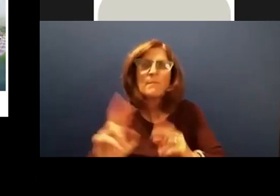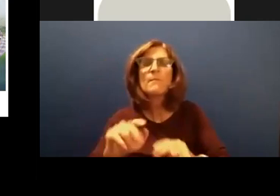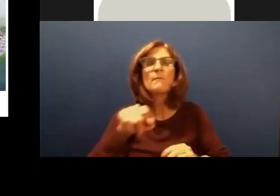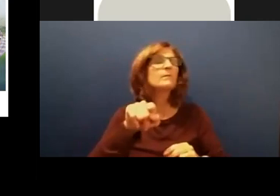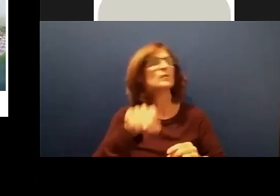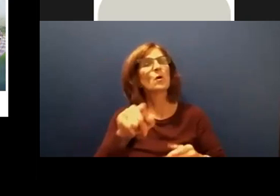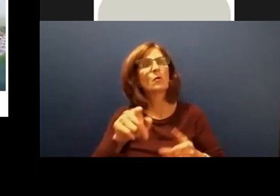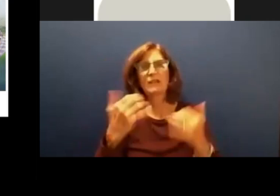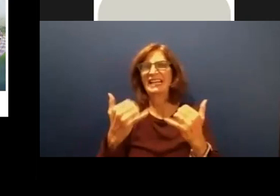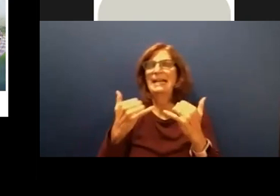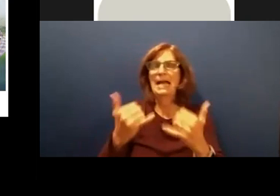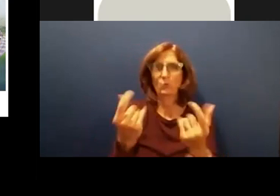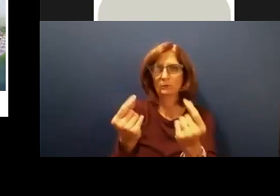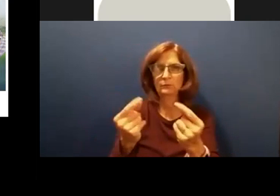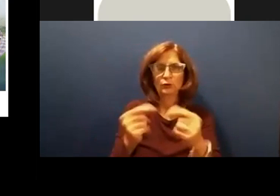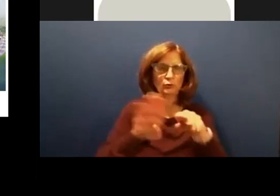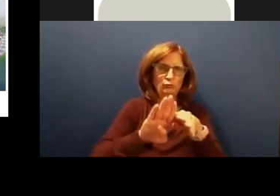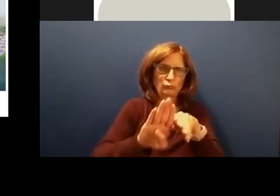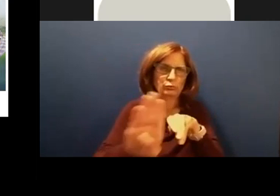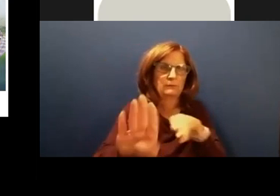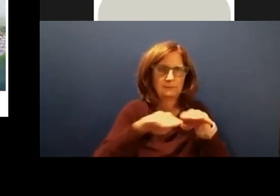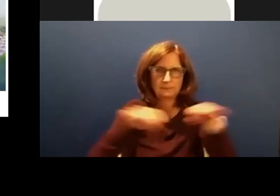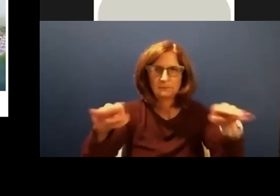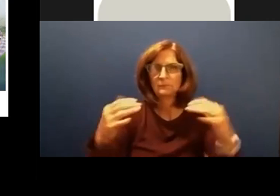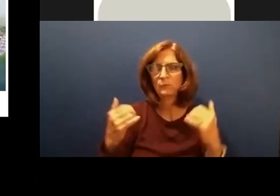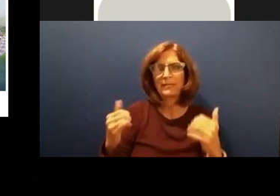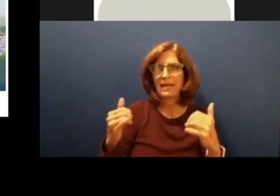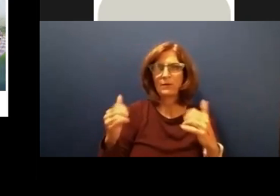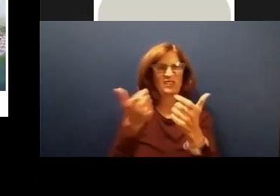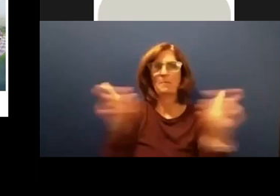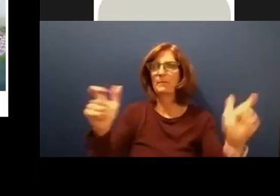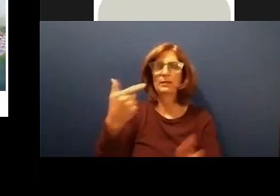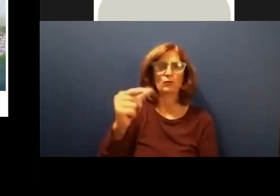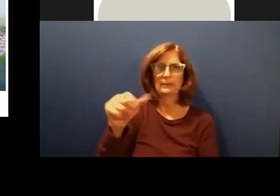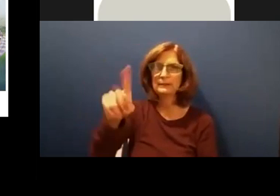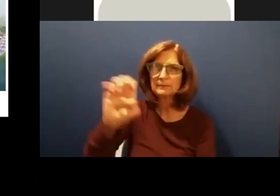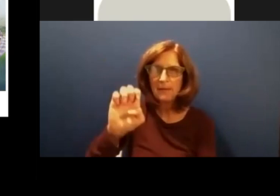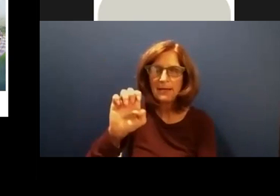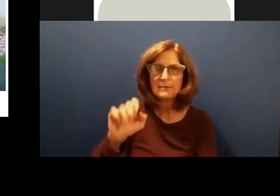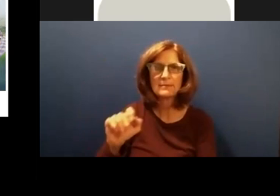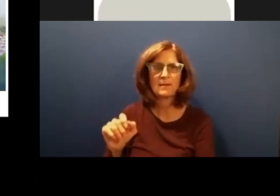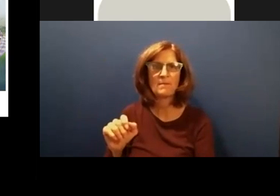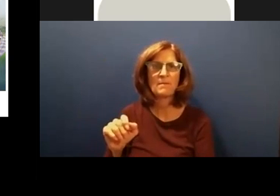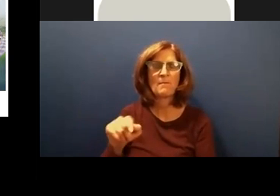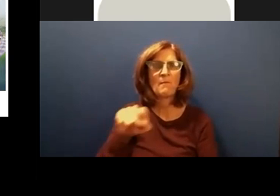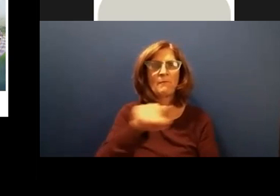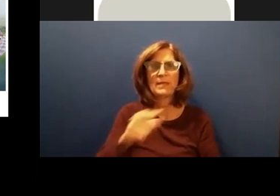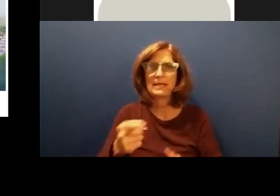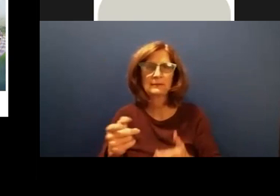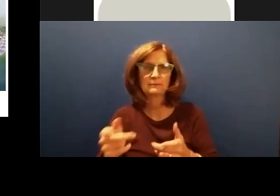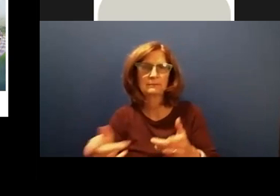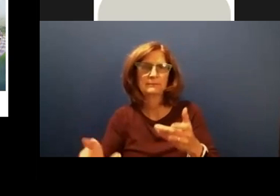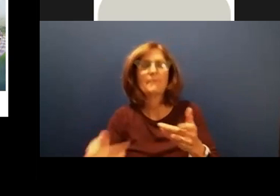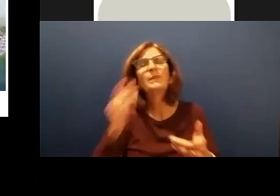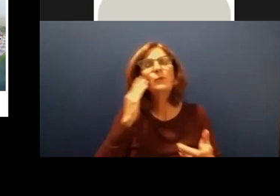site grading right now. There's just a lawn green space that is a cap to the existing slag dump. As you all know,